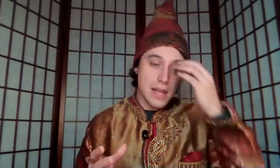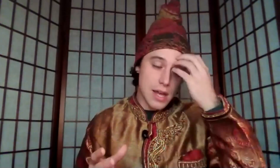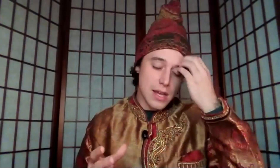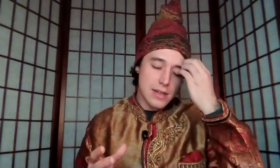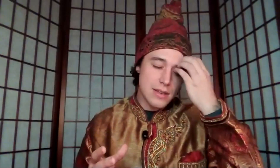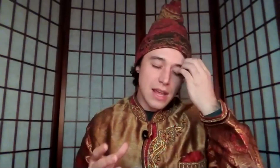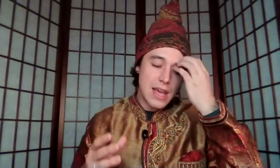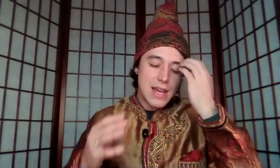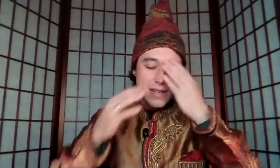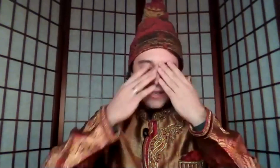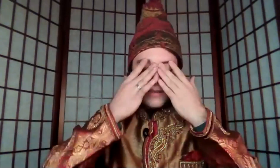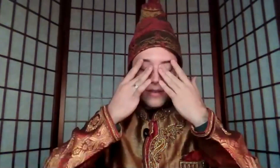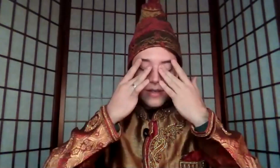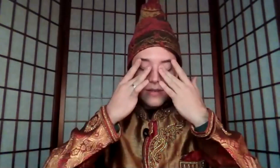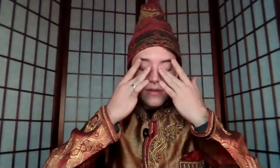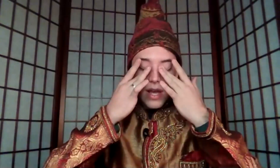kind of like